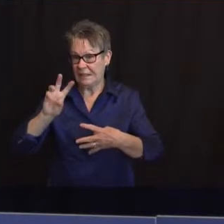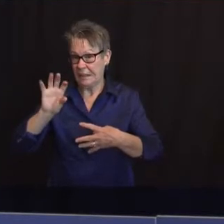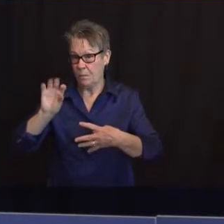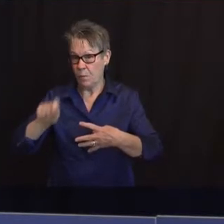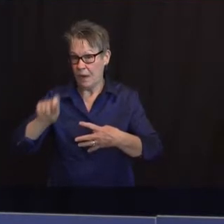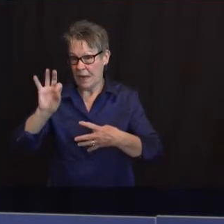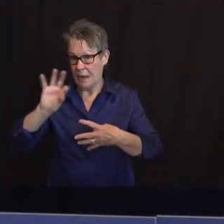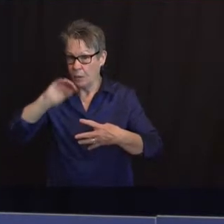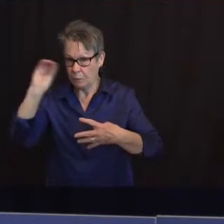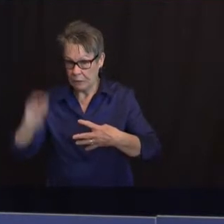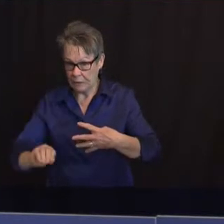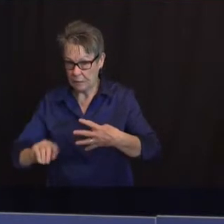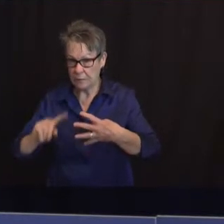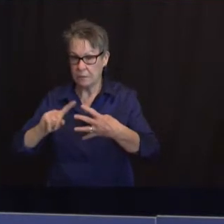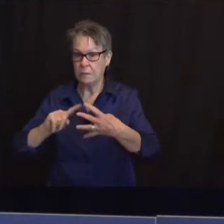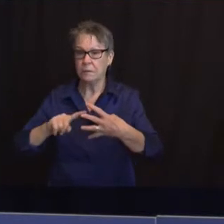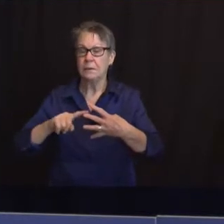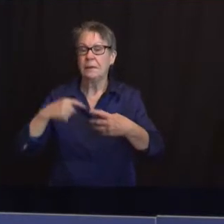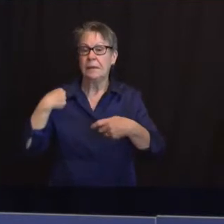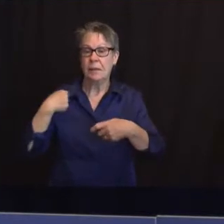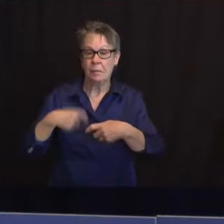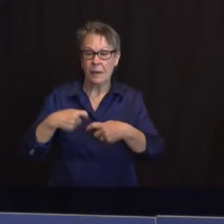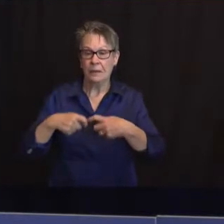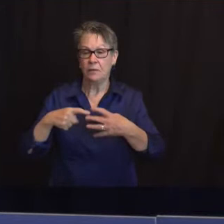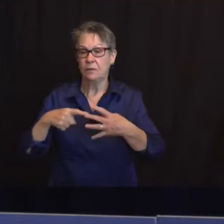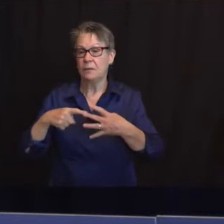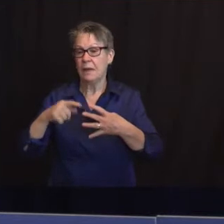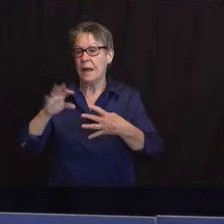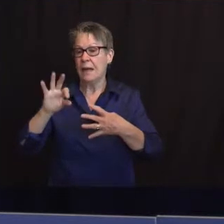56.9%, Hispanic Latino,